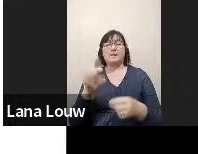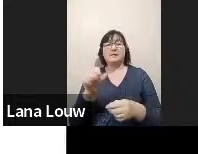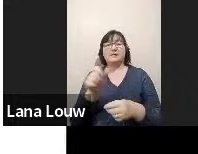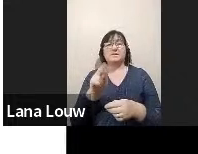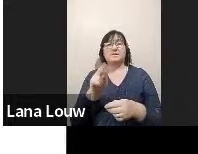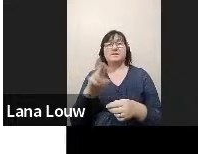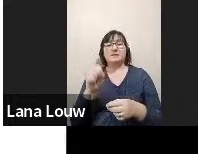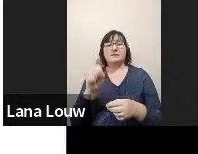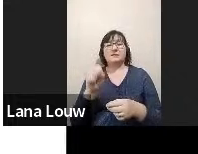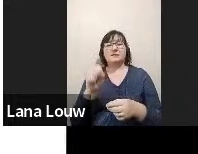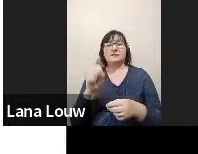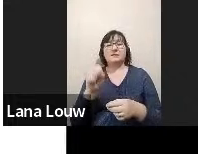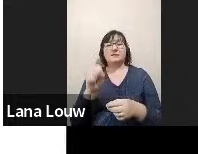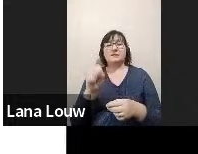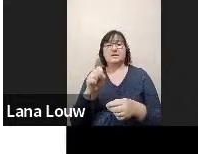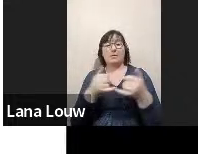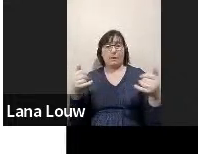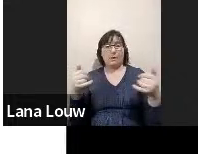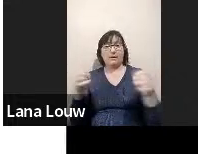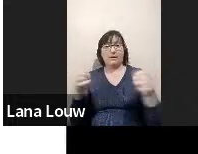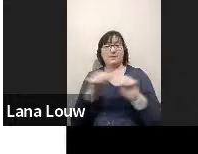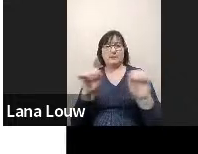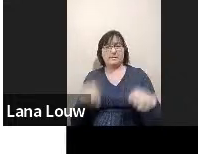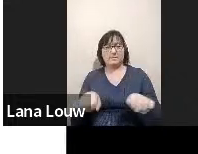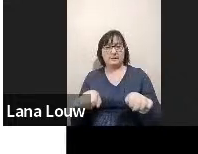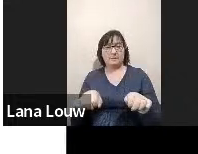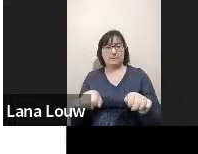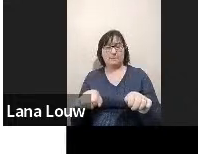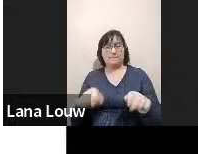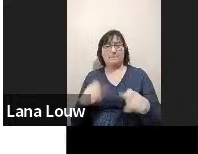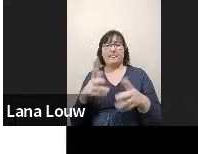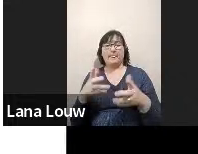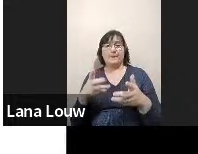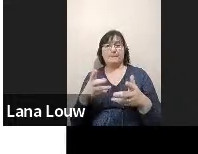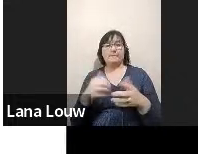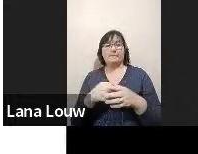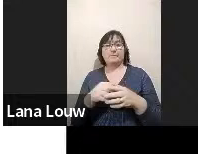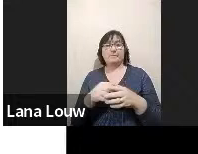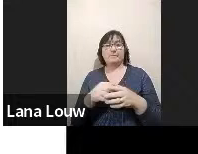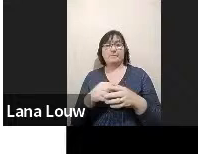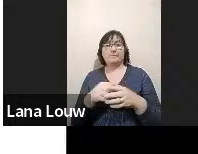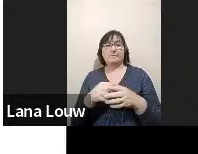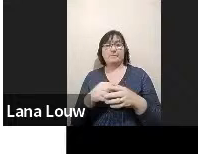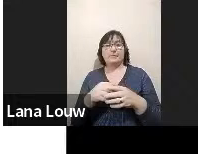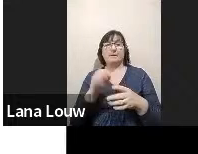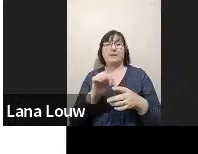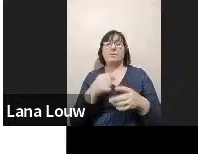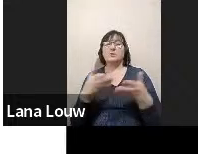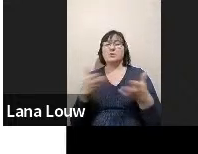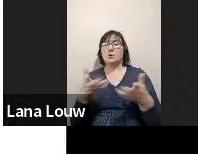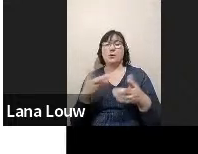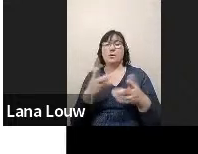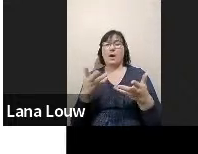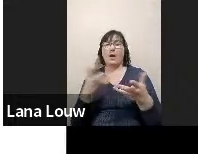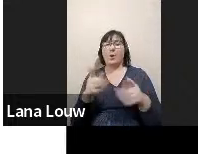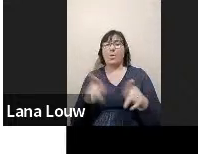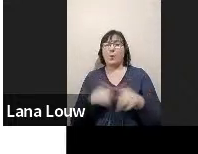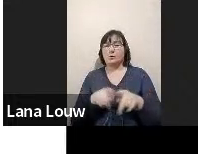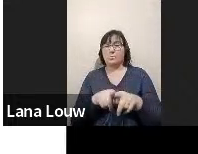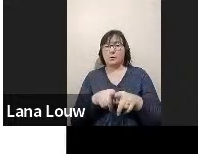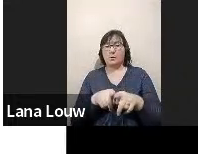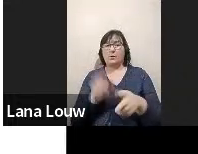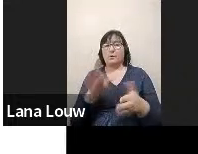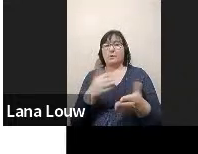our branch office virtual appointments. I will do a short demonstration later on how you can do so using